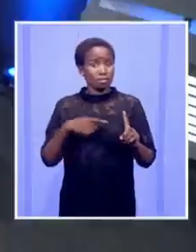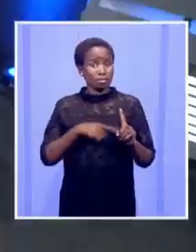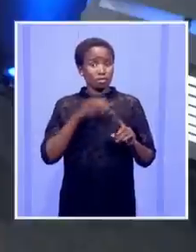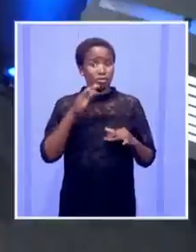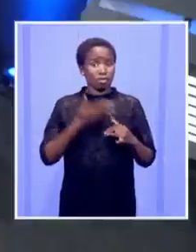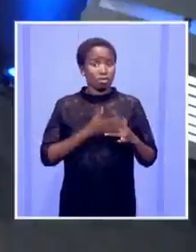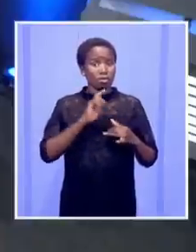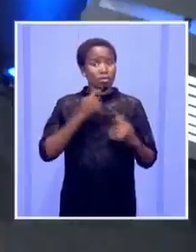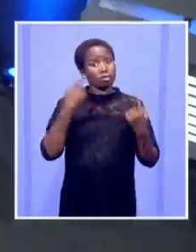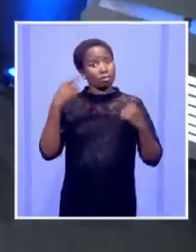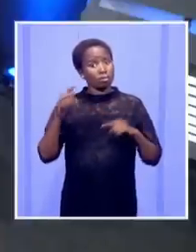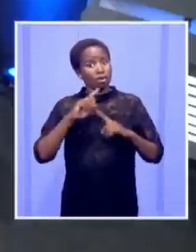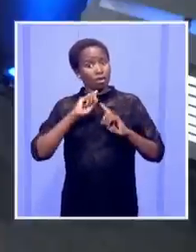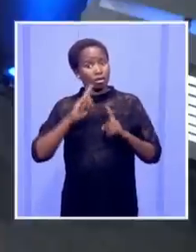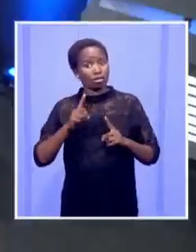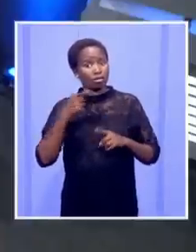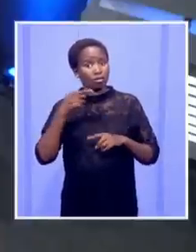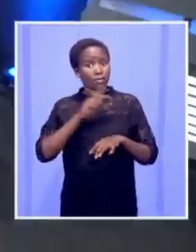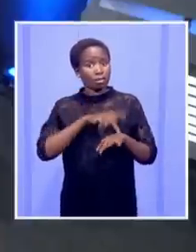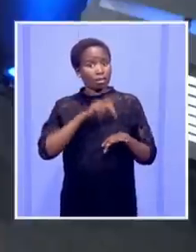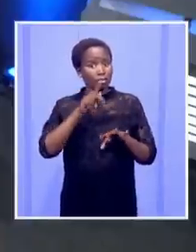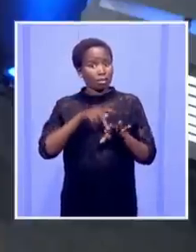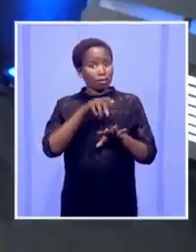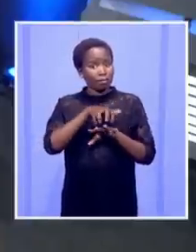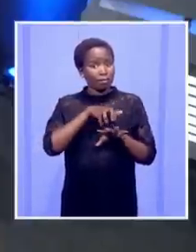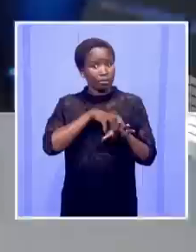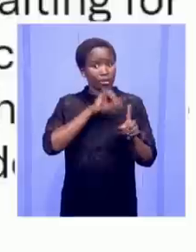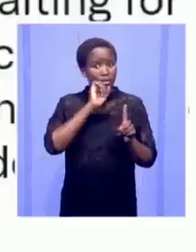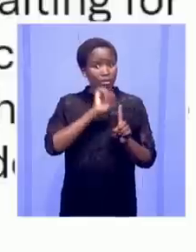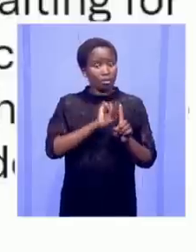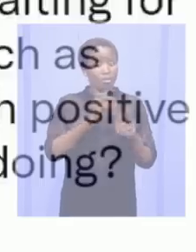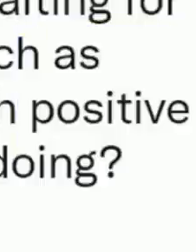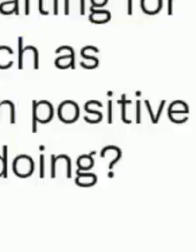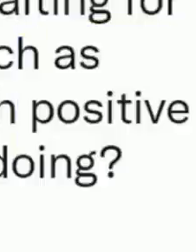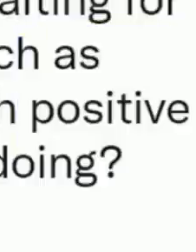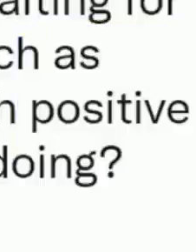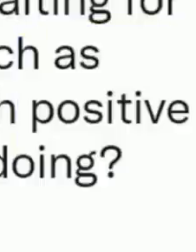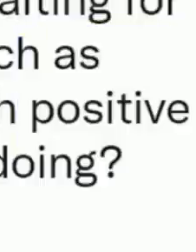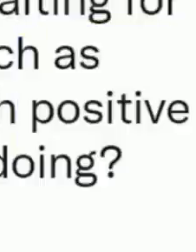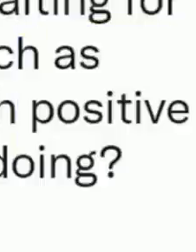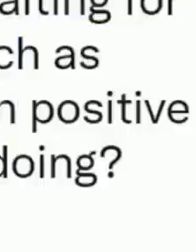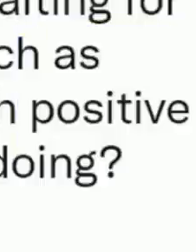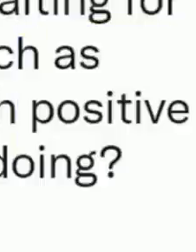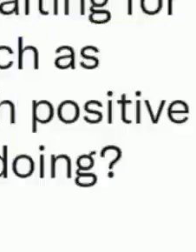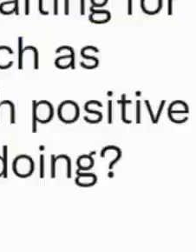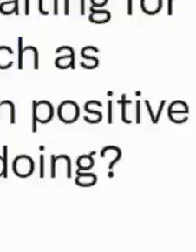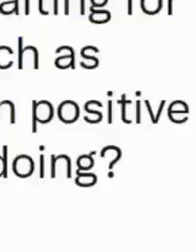for where Phala Phala is concerned? At The Agenda underscore SABC is where those tweets are coming in.